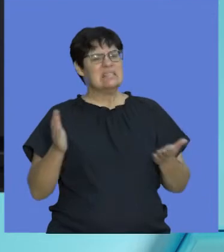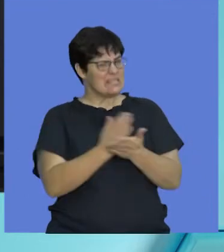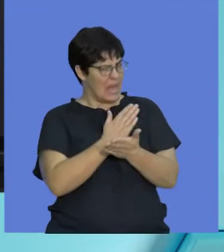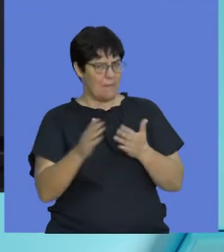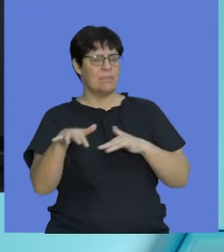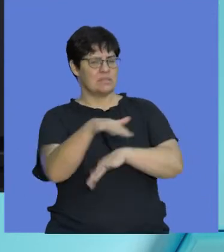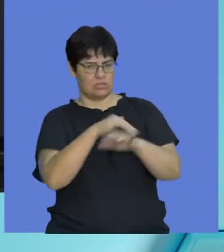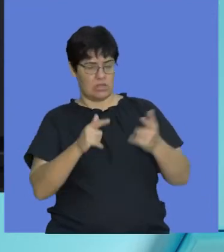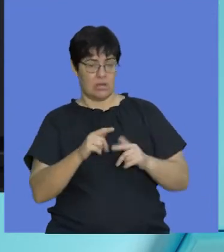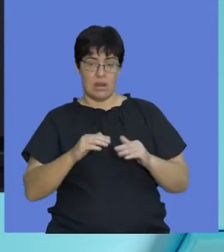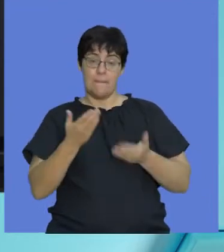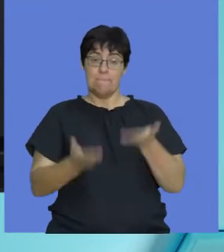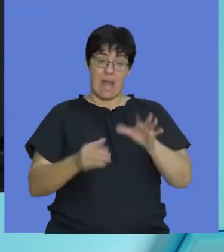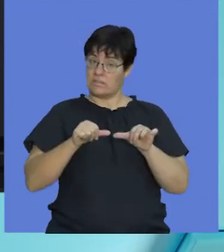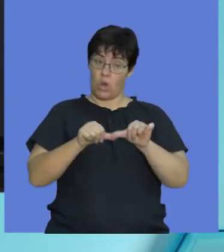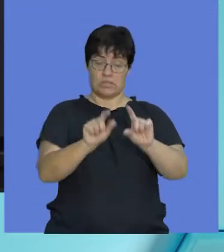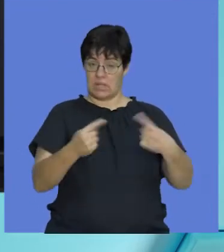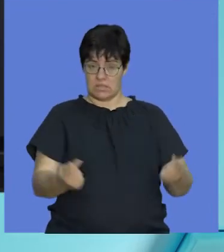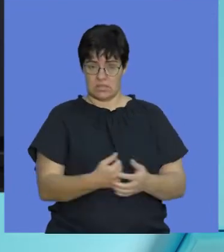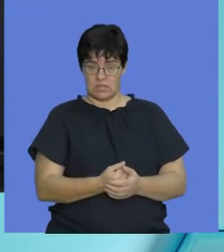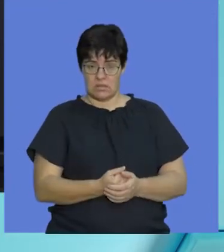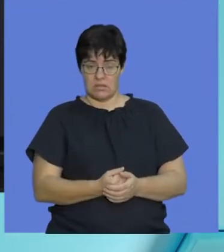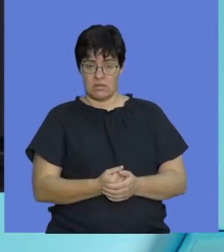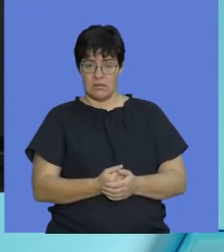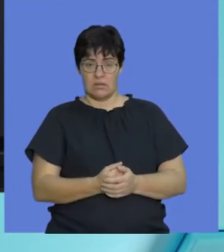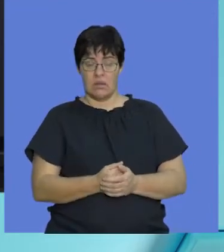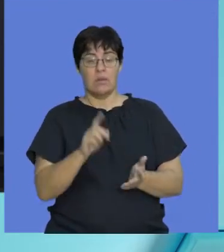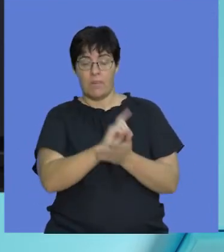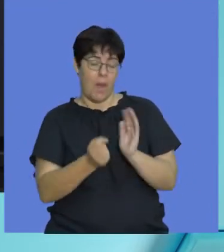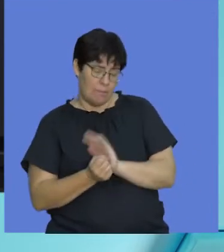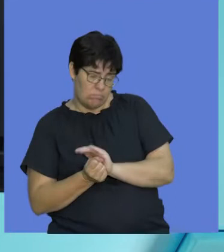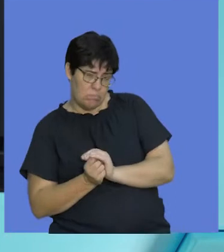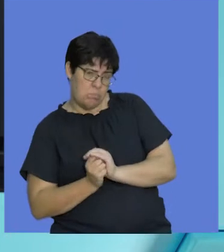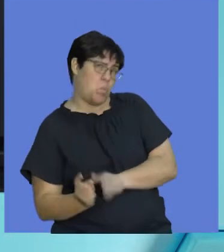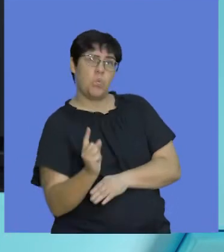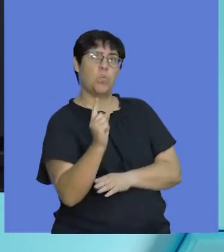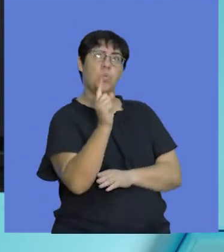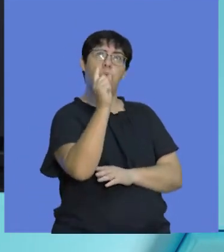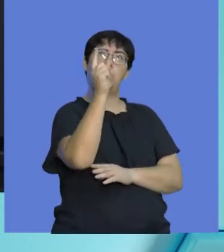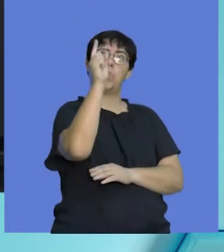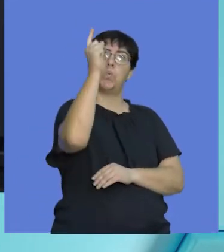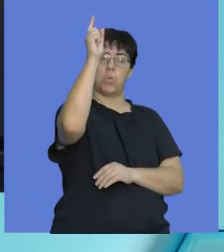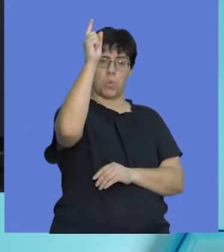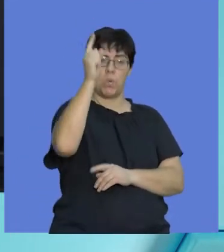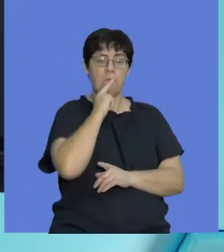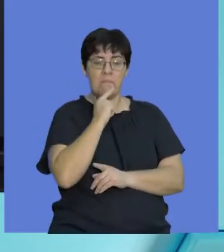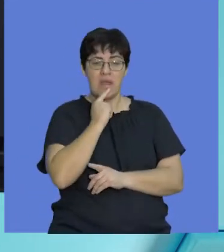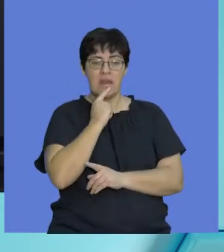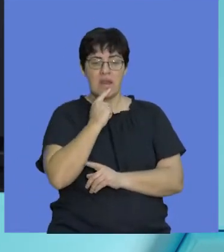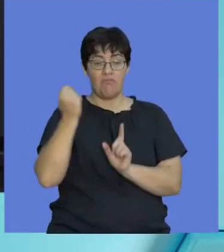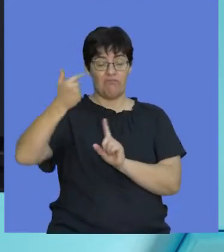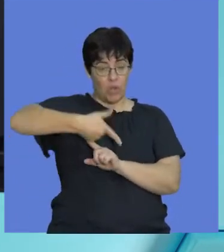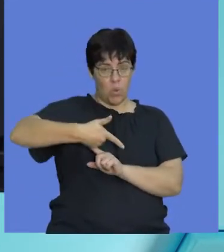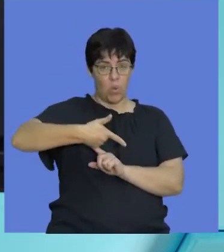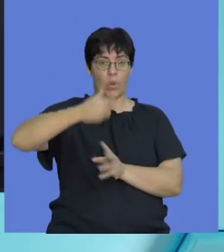definitely situations where mass doesn't stay constant, like a rocket lifting off to go to space. It uses up its